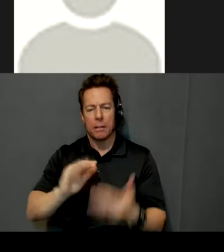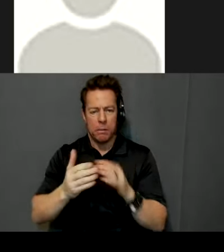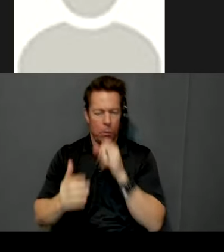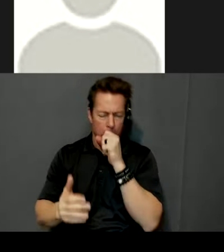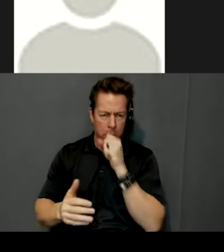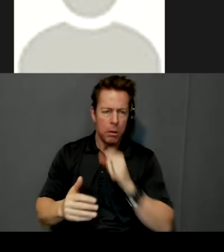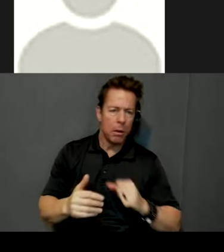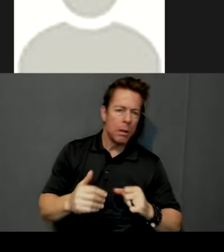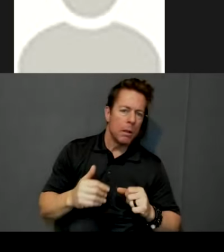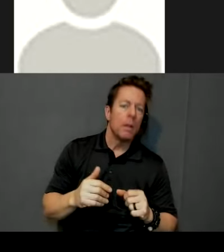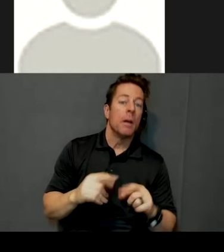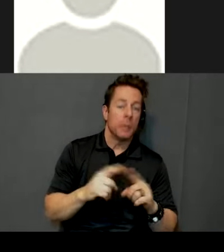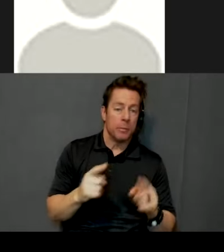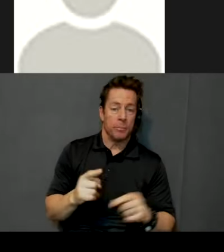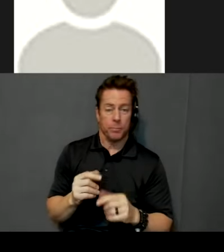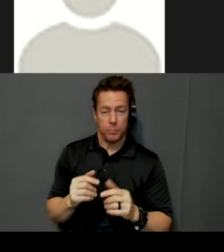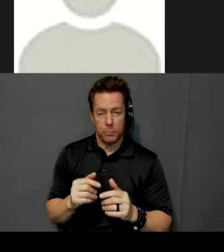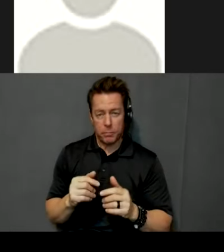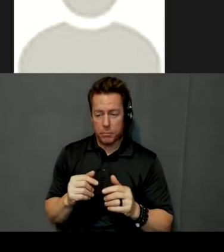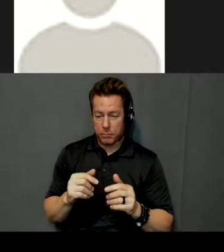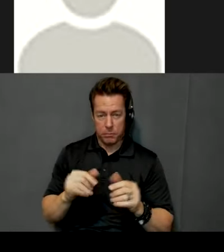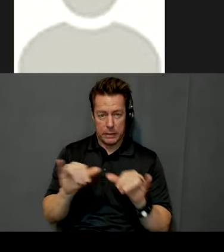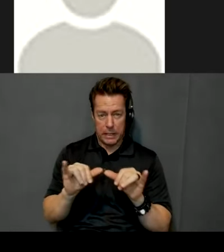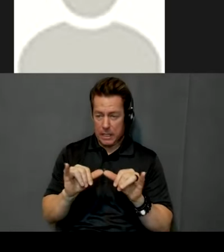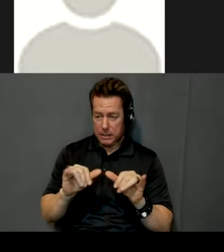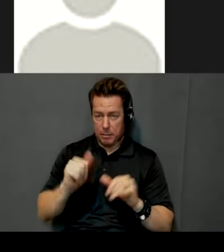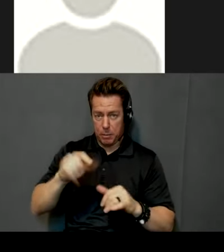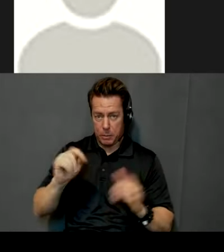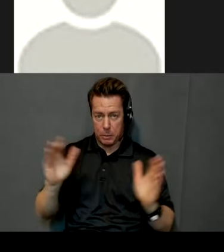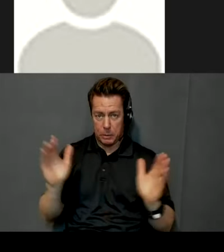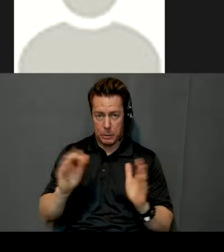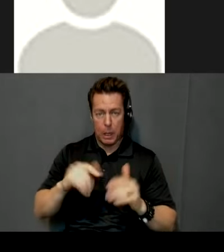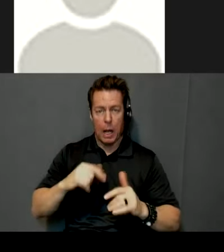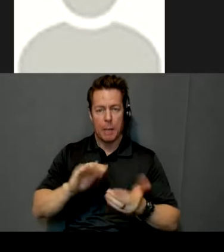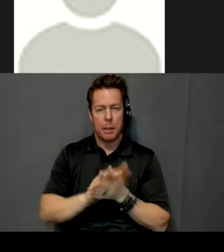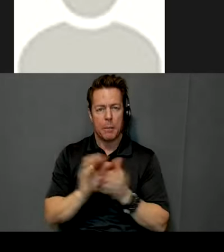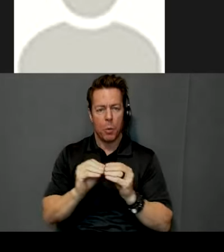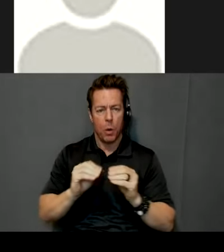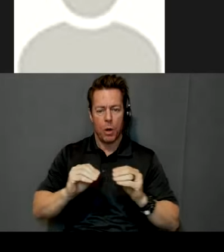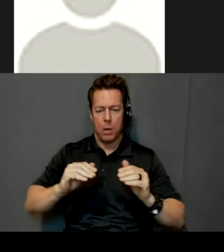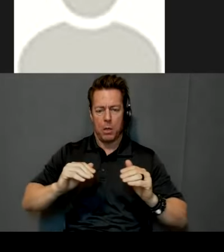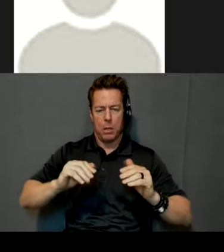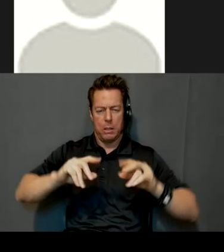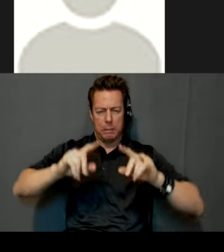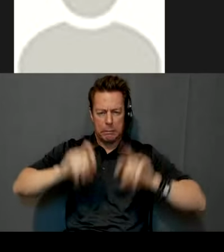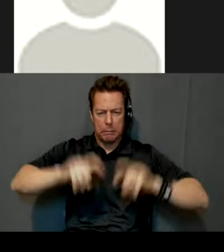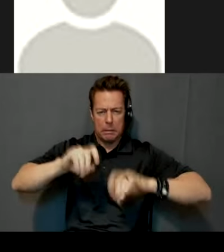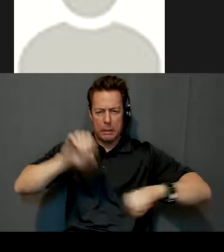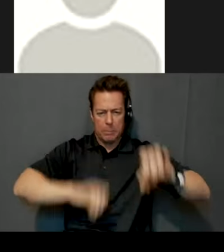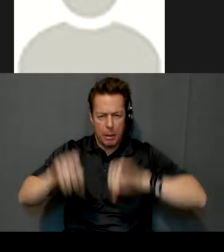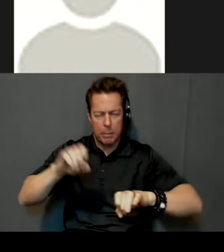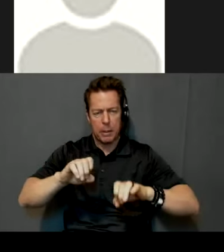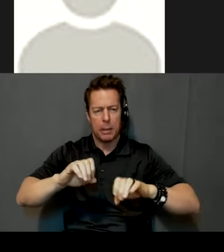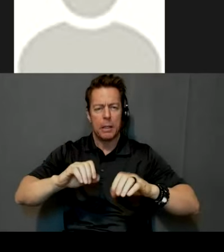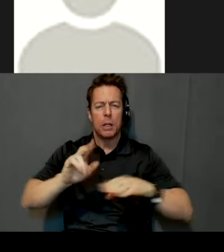scale, yet with its decrease in size, they become much more experimental, layered, textured, and intimate portals into my life